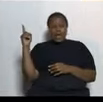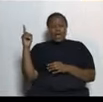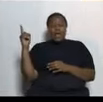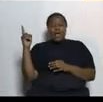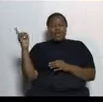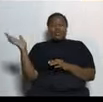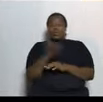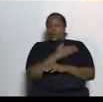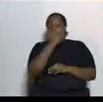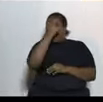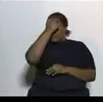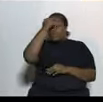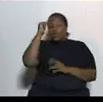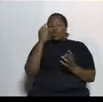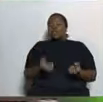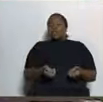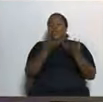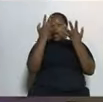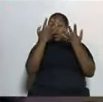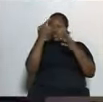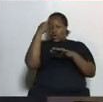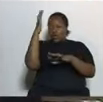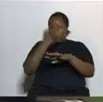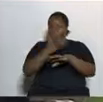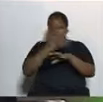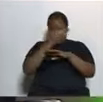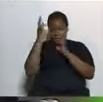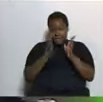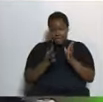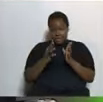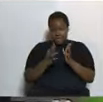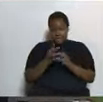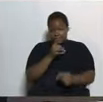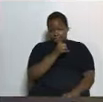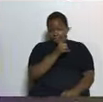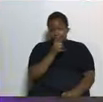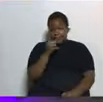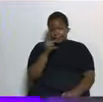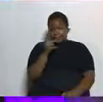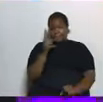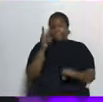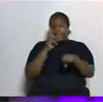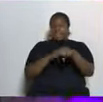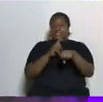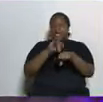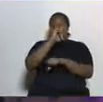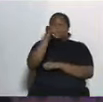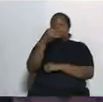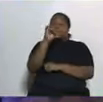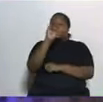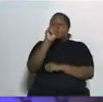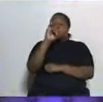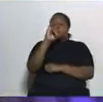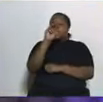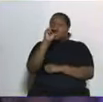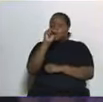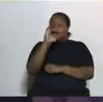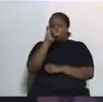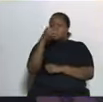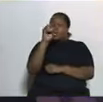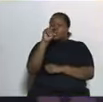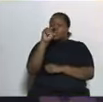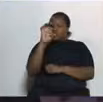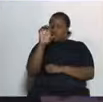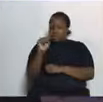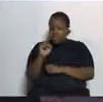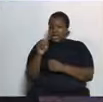so-called miracles of the cult. Look, when Jim Jones had this big church in